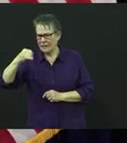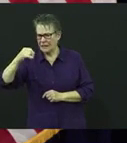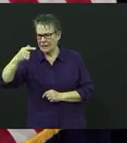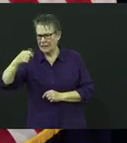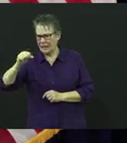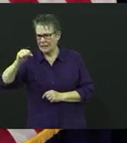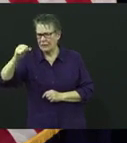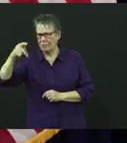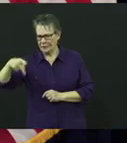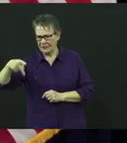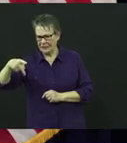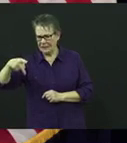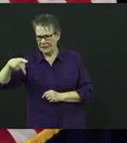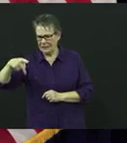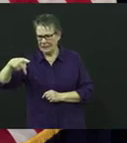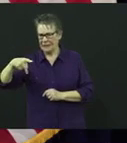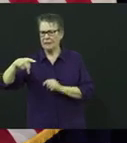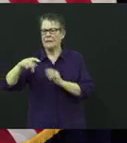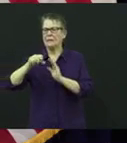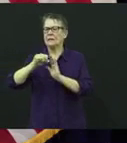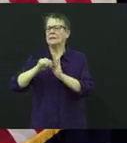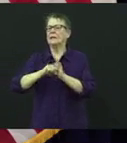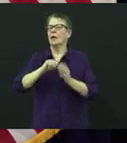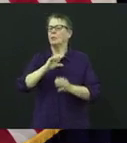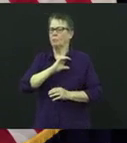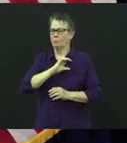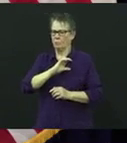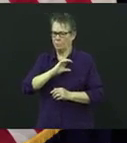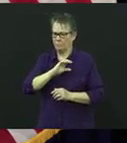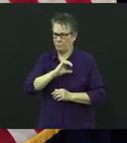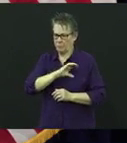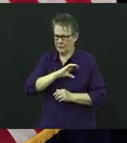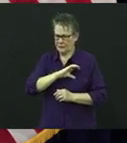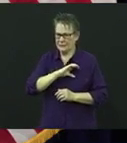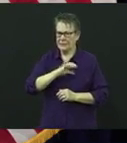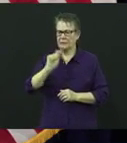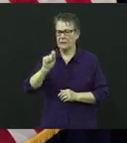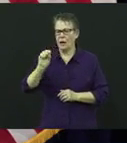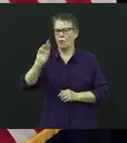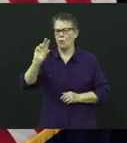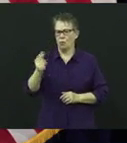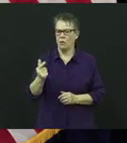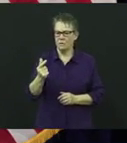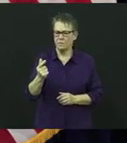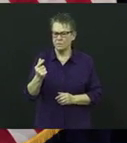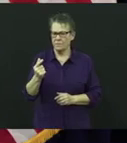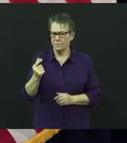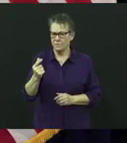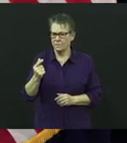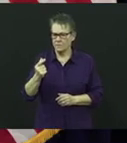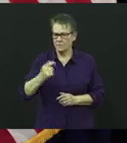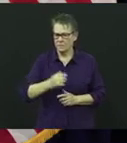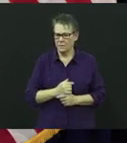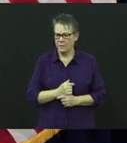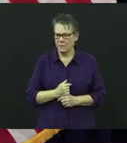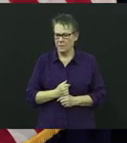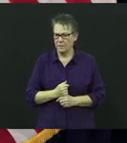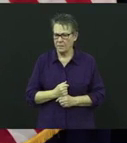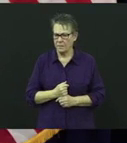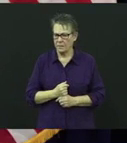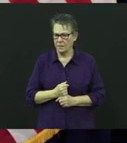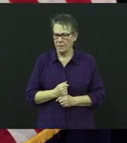spirit in which this state lives every single day, and certainly at a time of crisis. Next step.